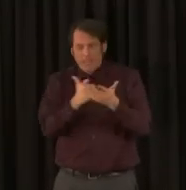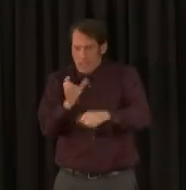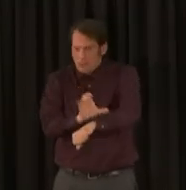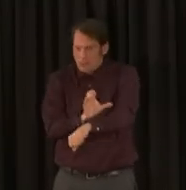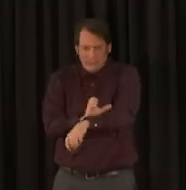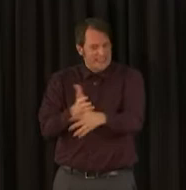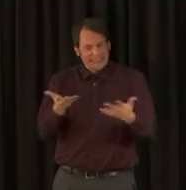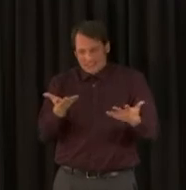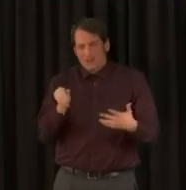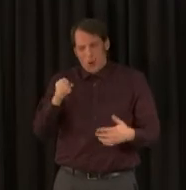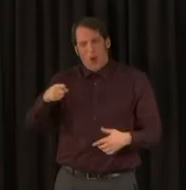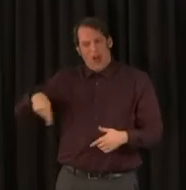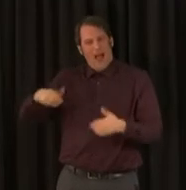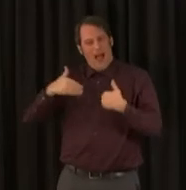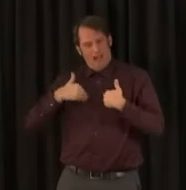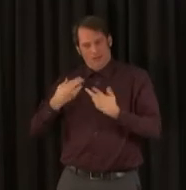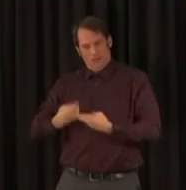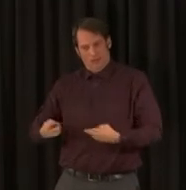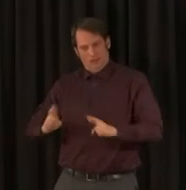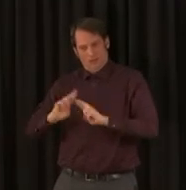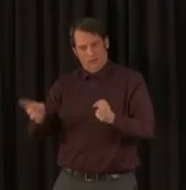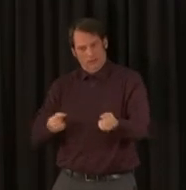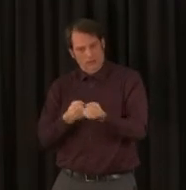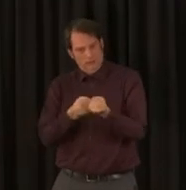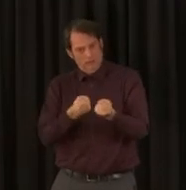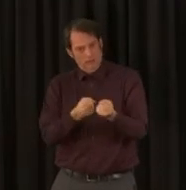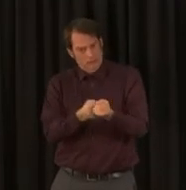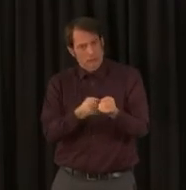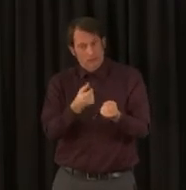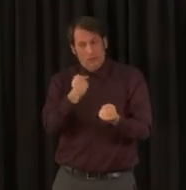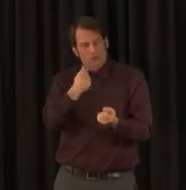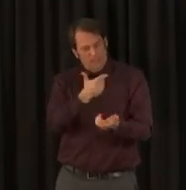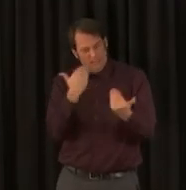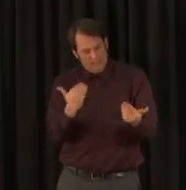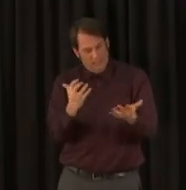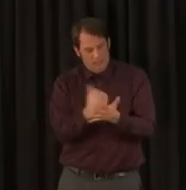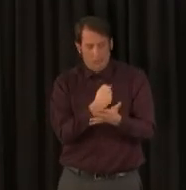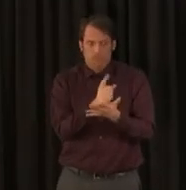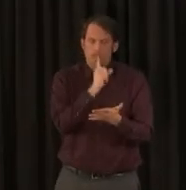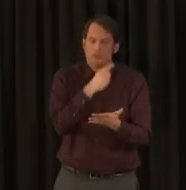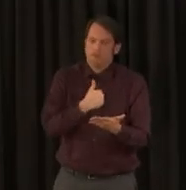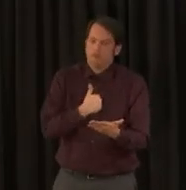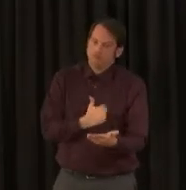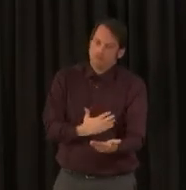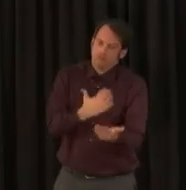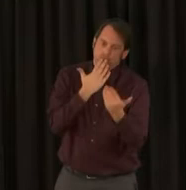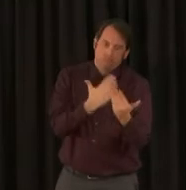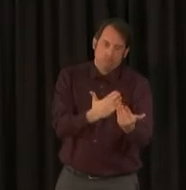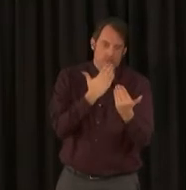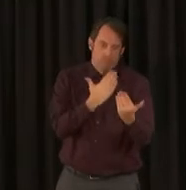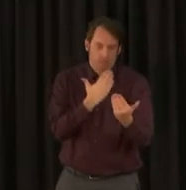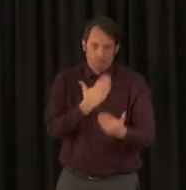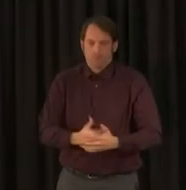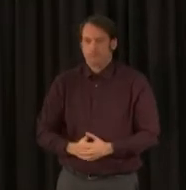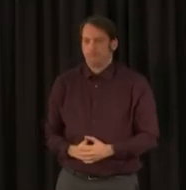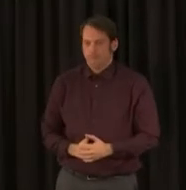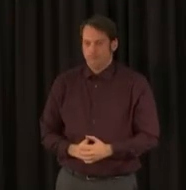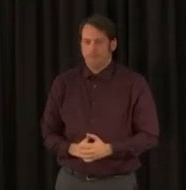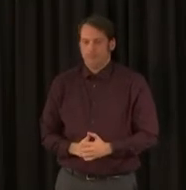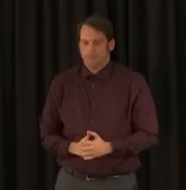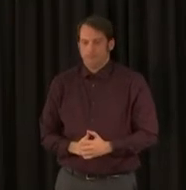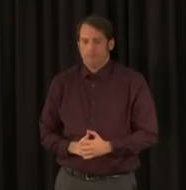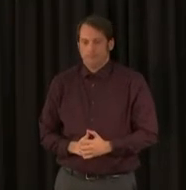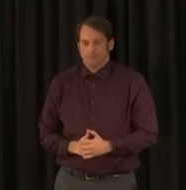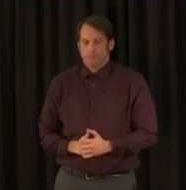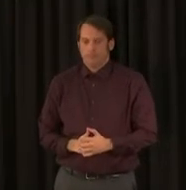are the businesses that need a lot of help. We needed help, but we got it. Thankful for that. And as I said, we got it through